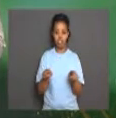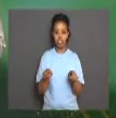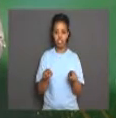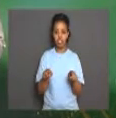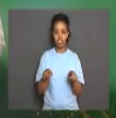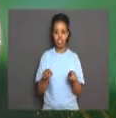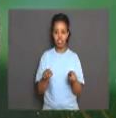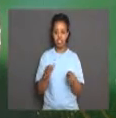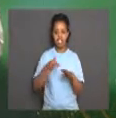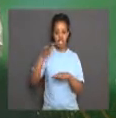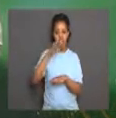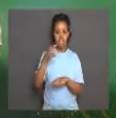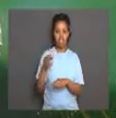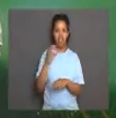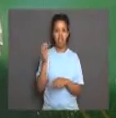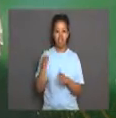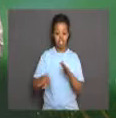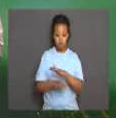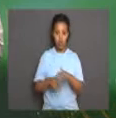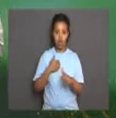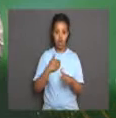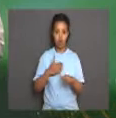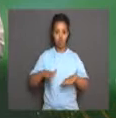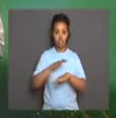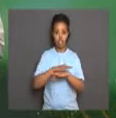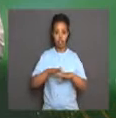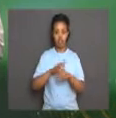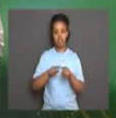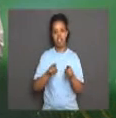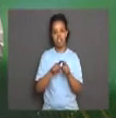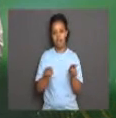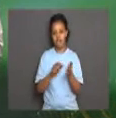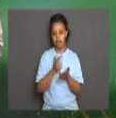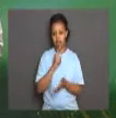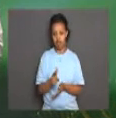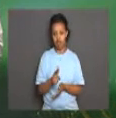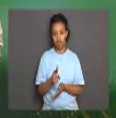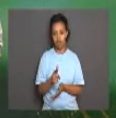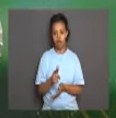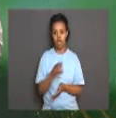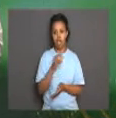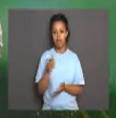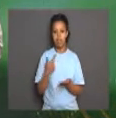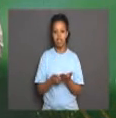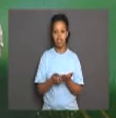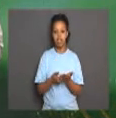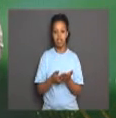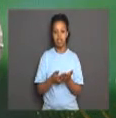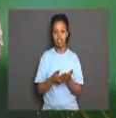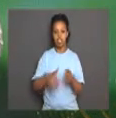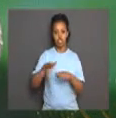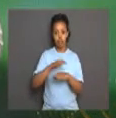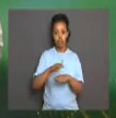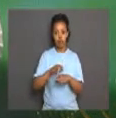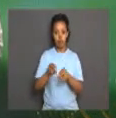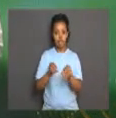layers above and below it. When the plates of the earth move, different